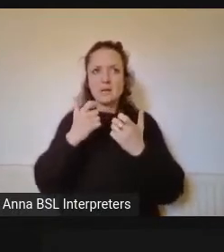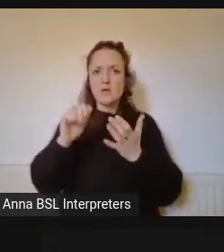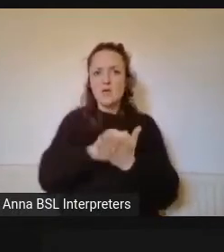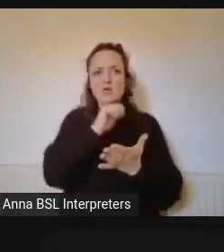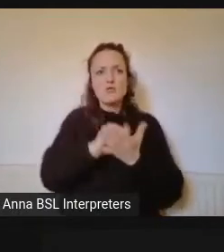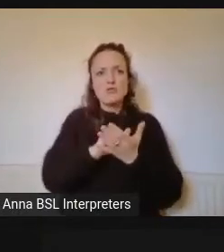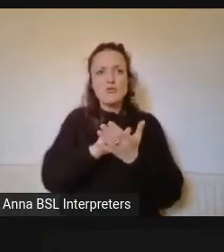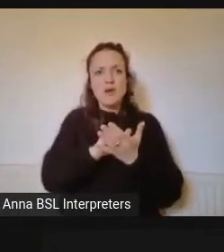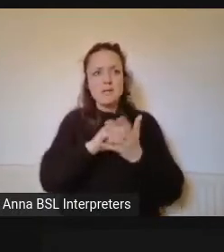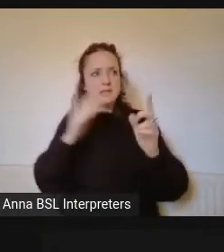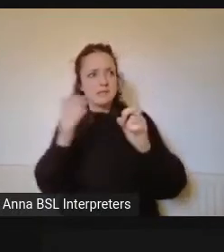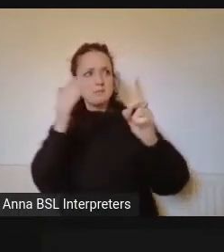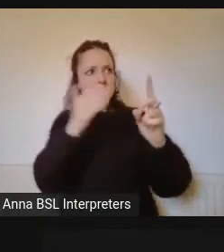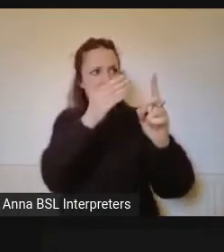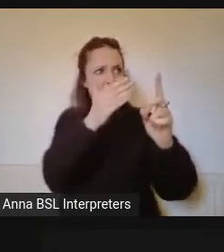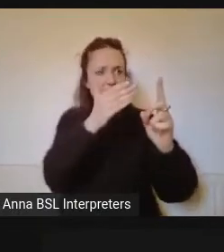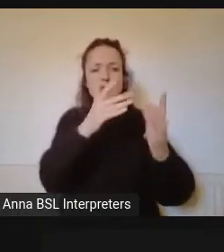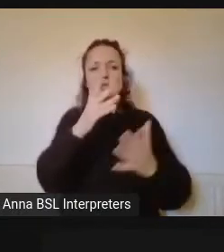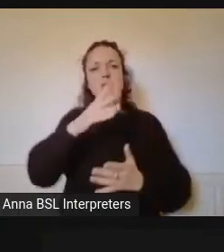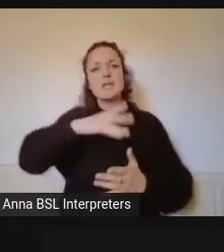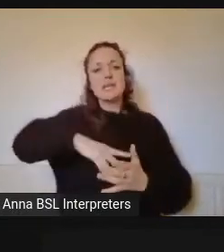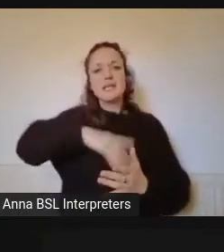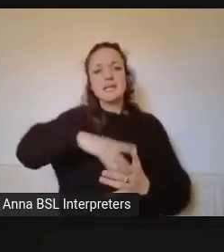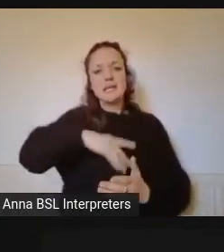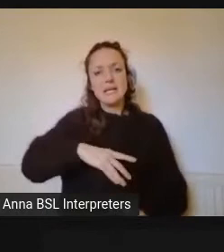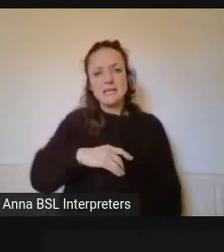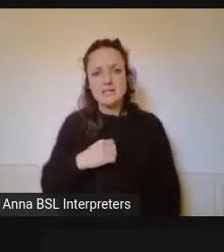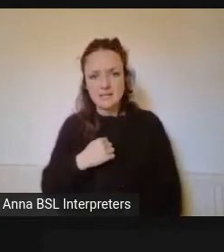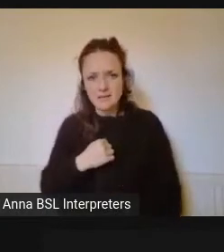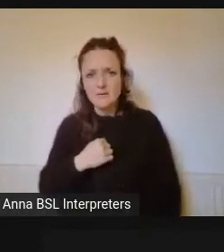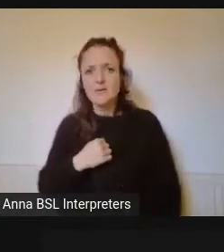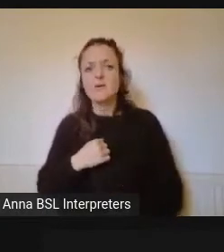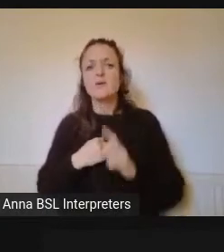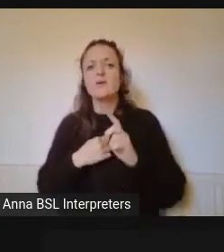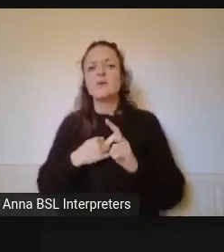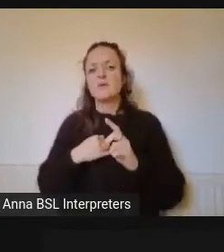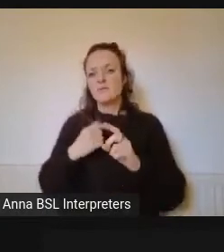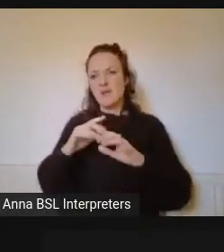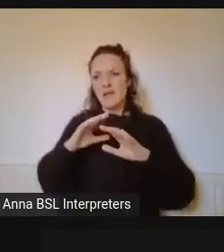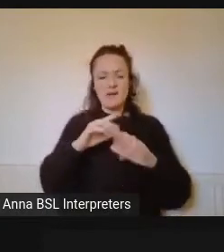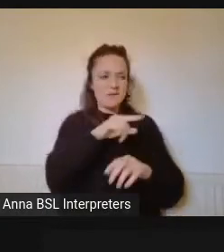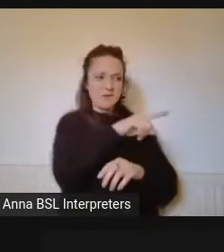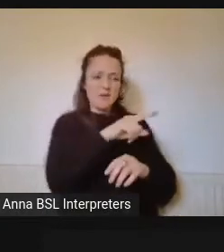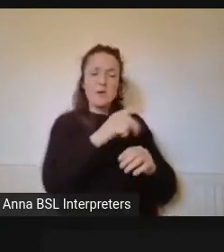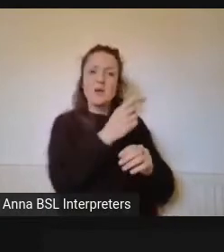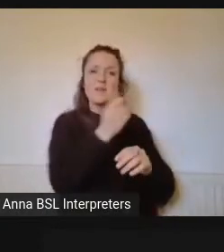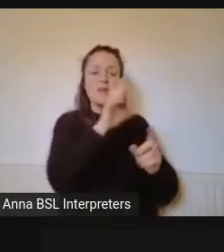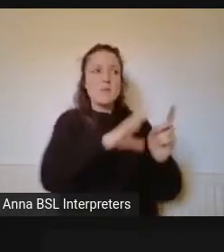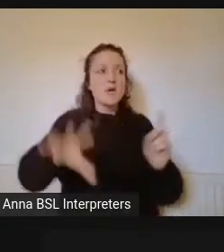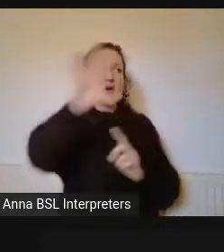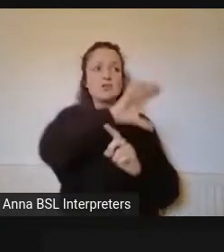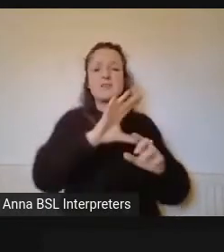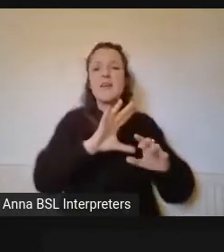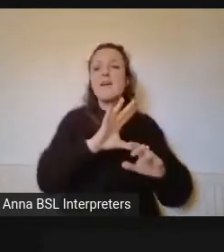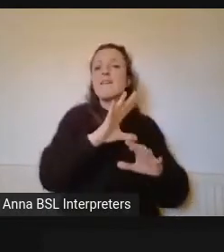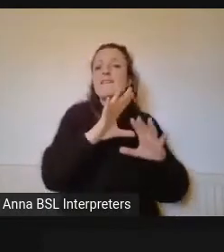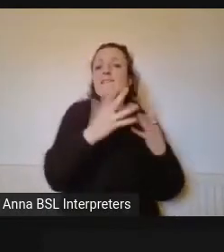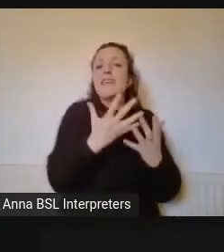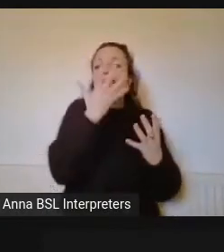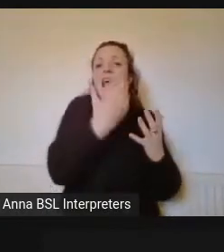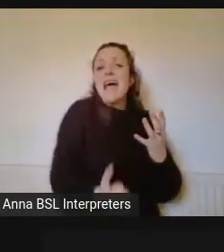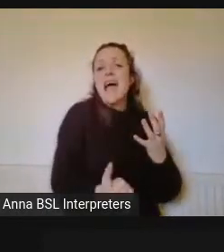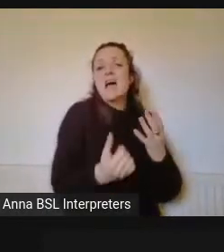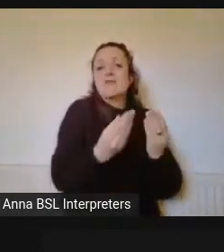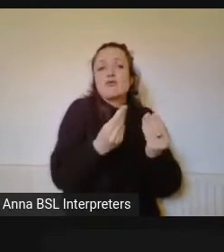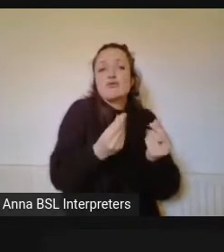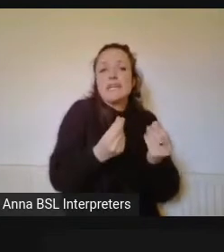mean for countries in the global south that don't have the technology infrastructure and are dealing with other problems? And this